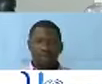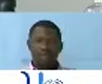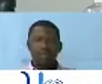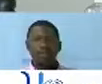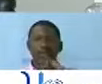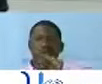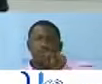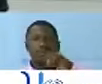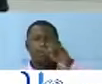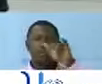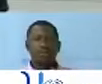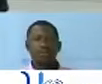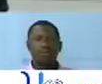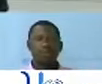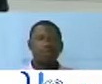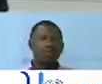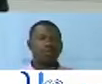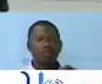January 2006. And the